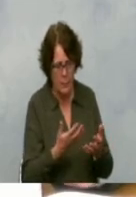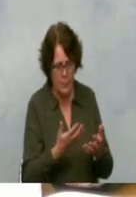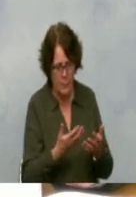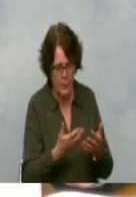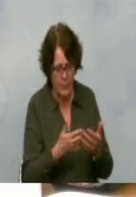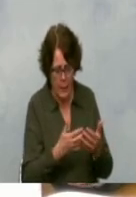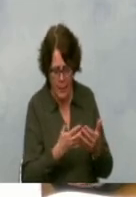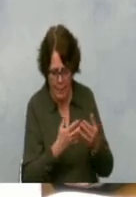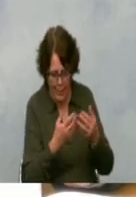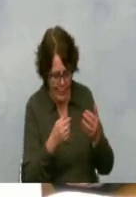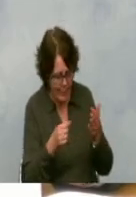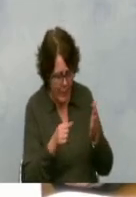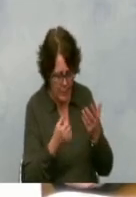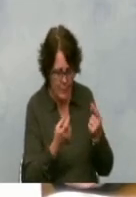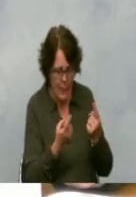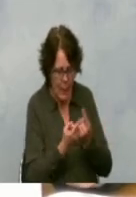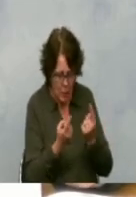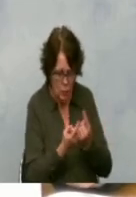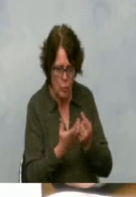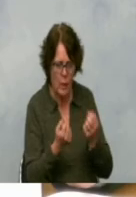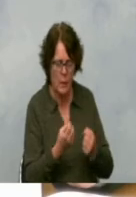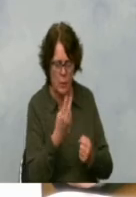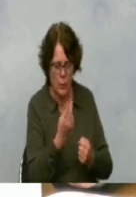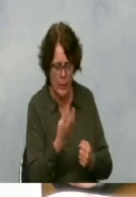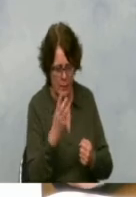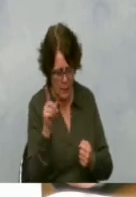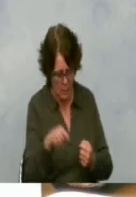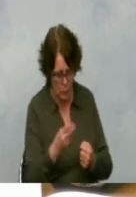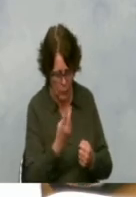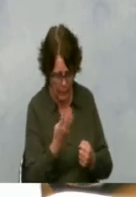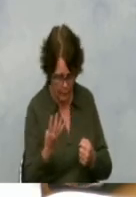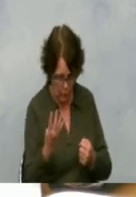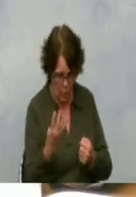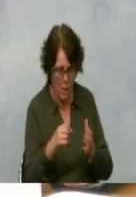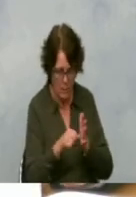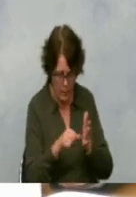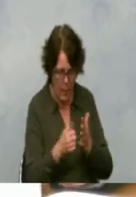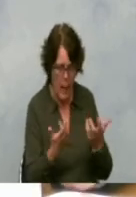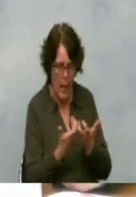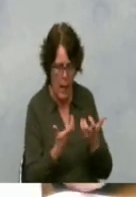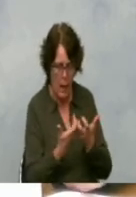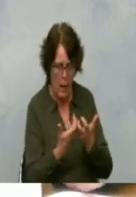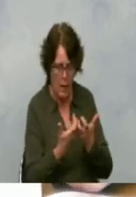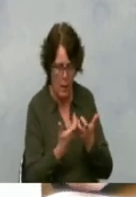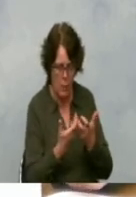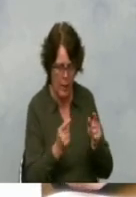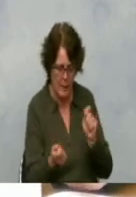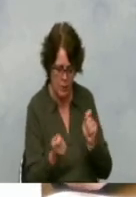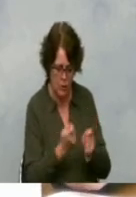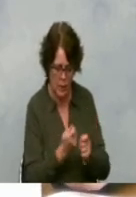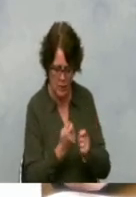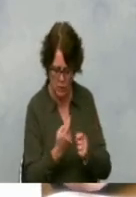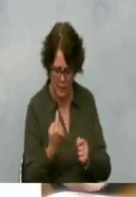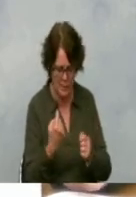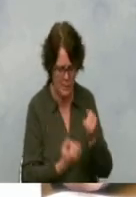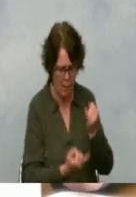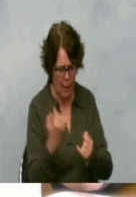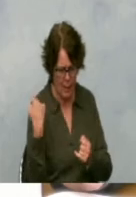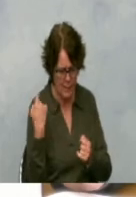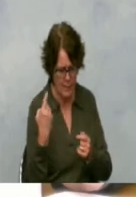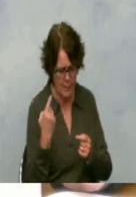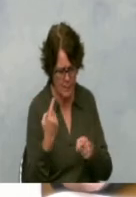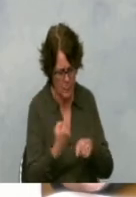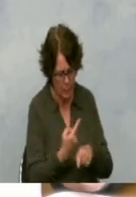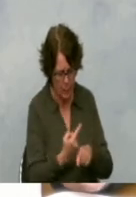the issue that we have within our 23-24 budget and how that's moved since the last time we spoke.